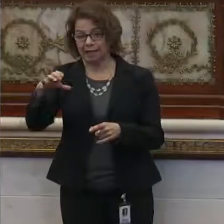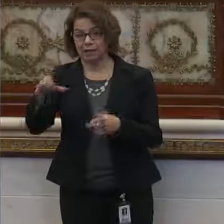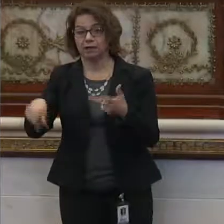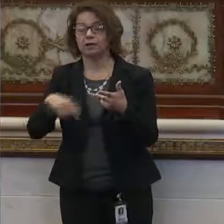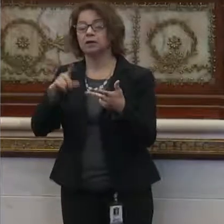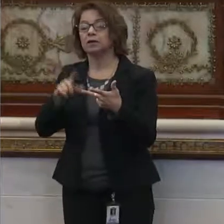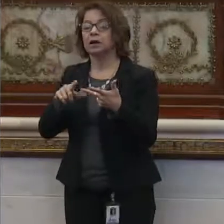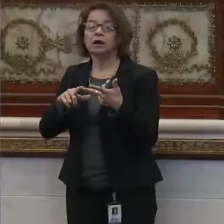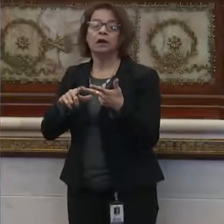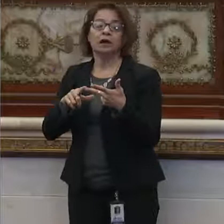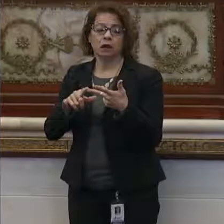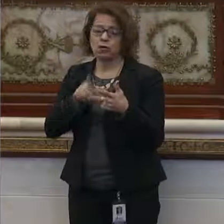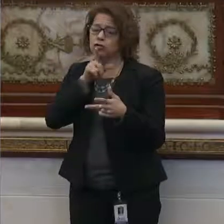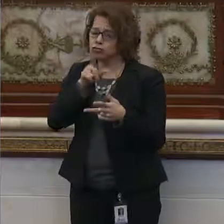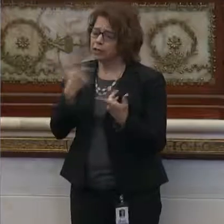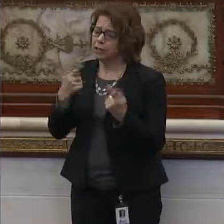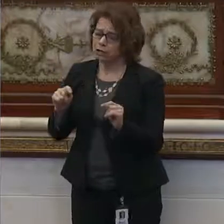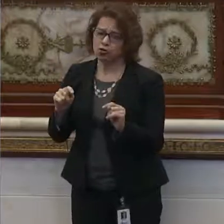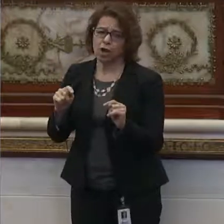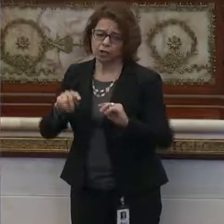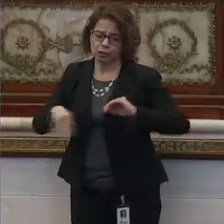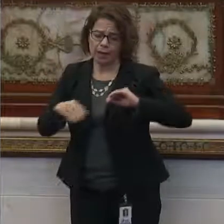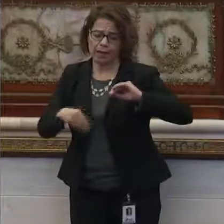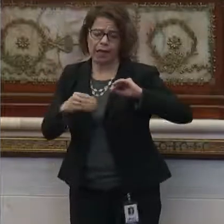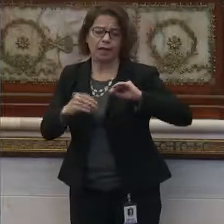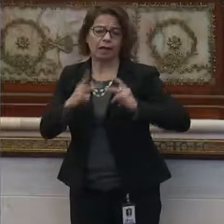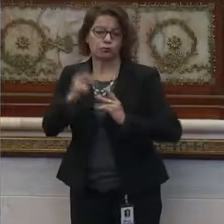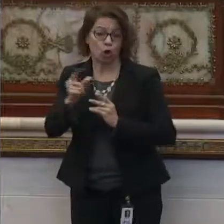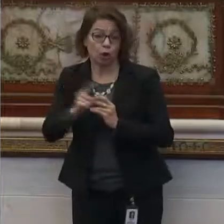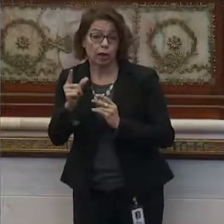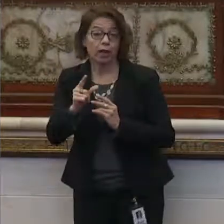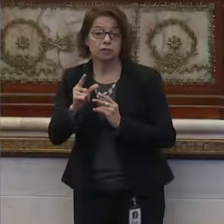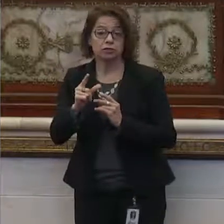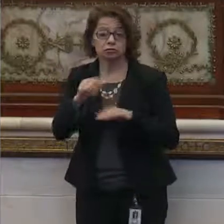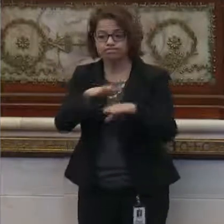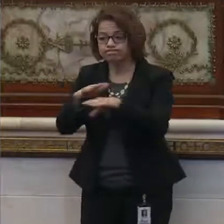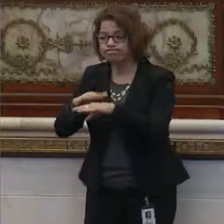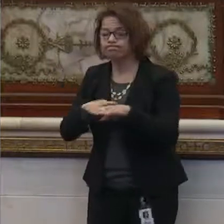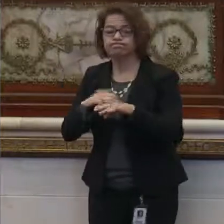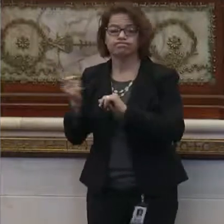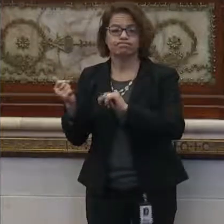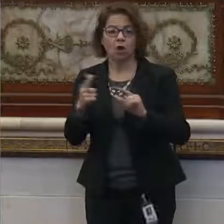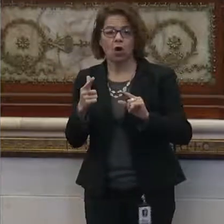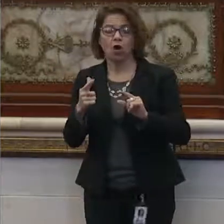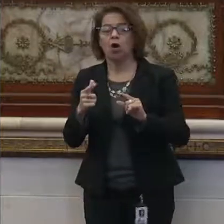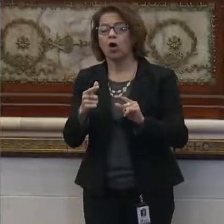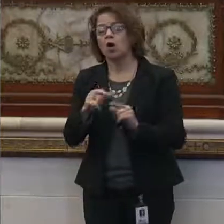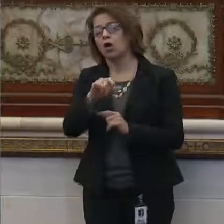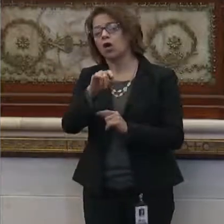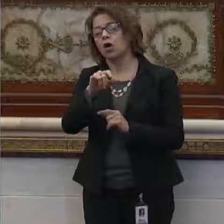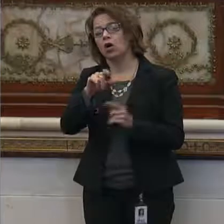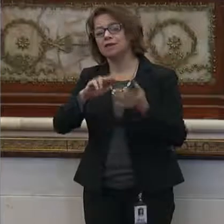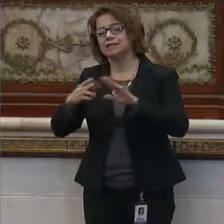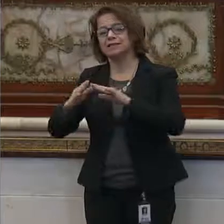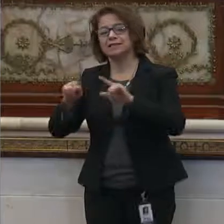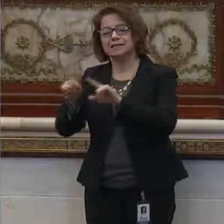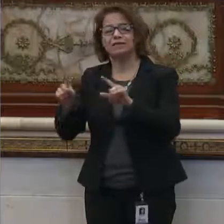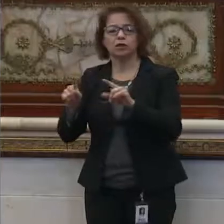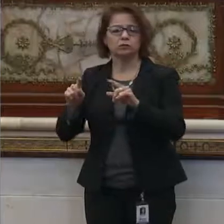and we're working to add programs at other facilities like Juniata to where there is